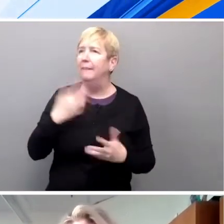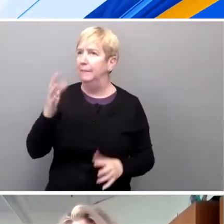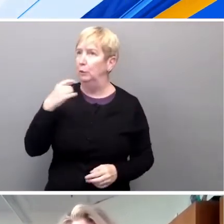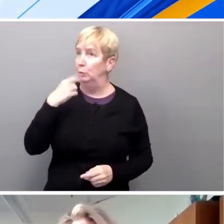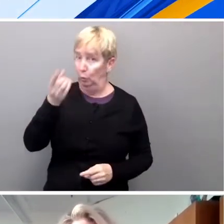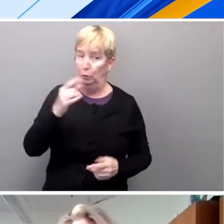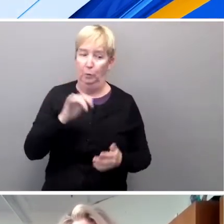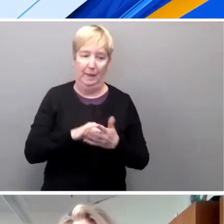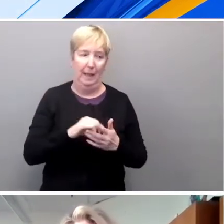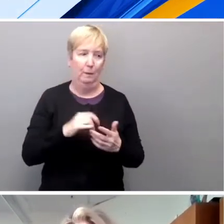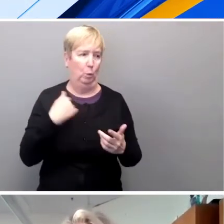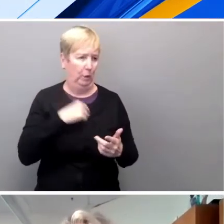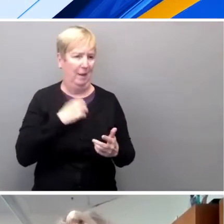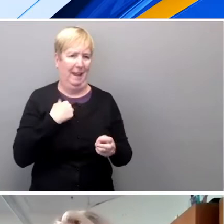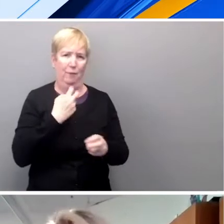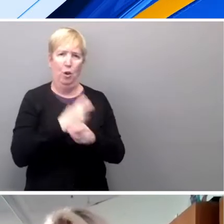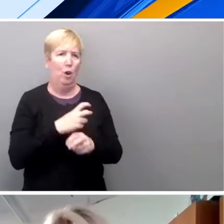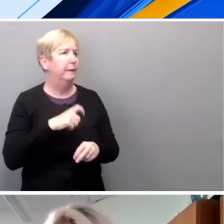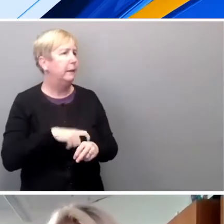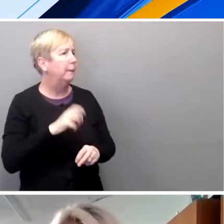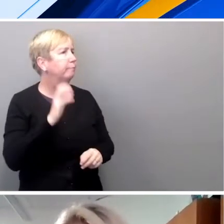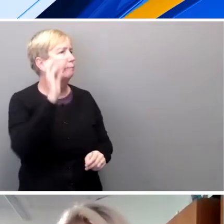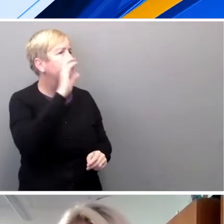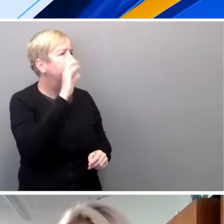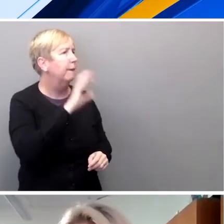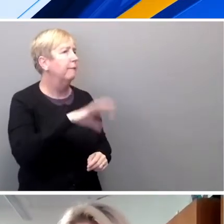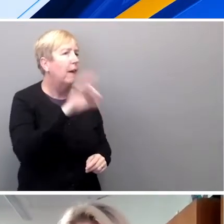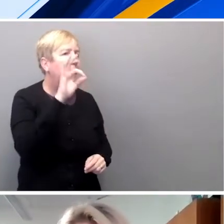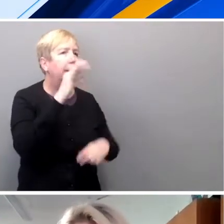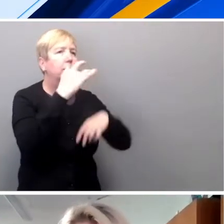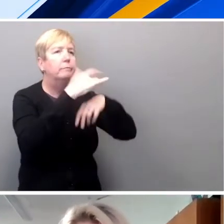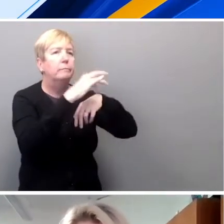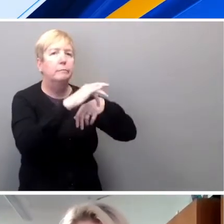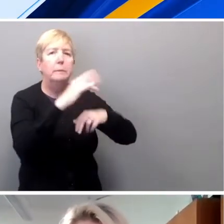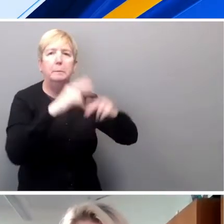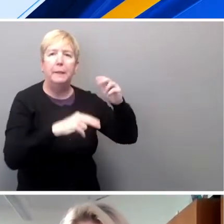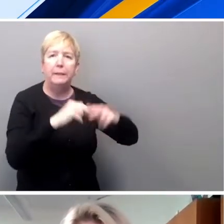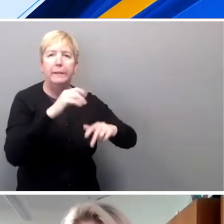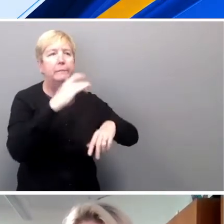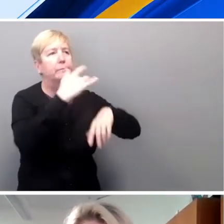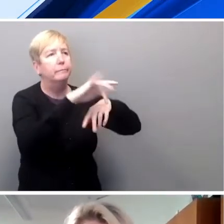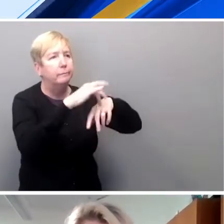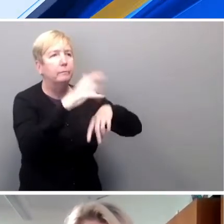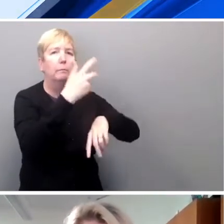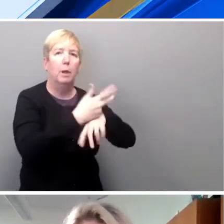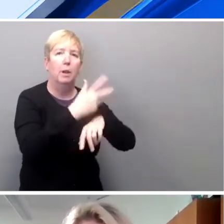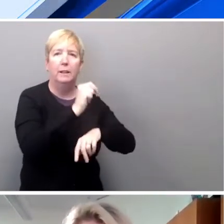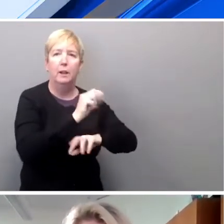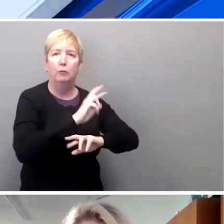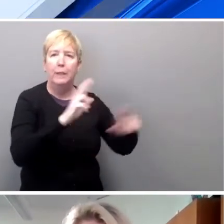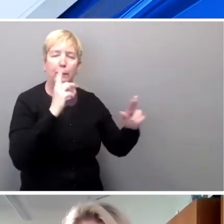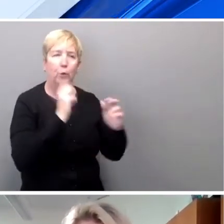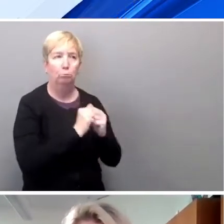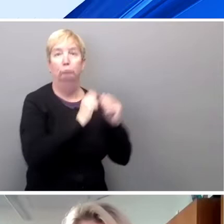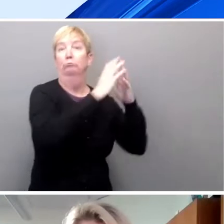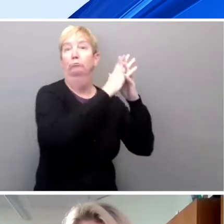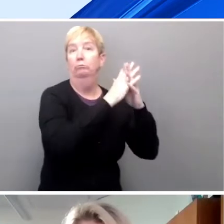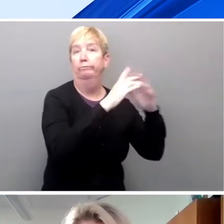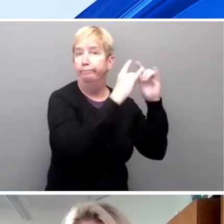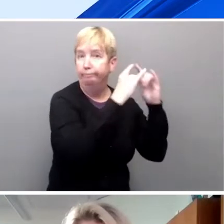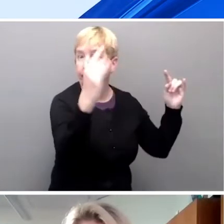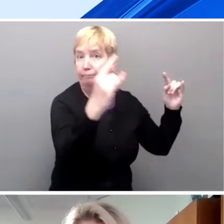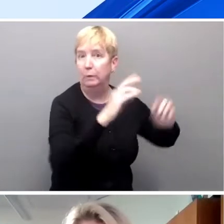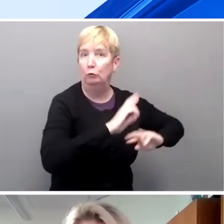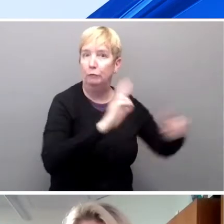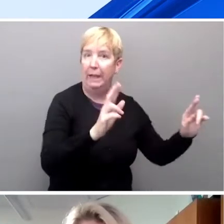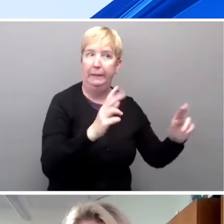give mass vaccine sorts of events. And so that's an issue for us, particularly